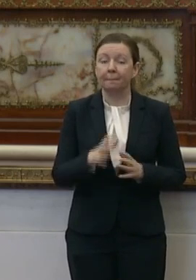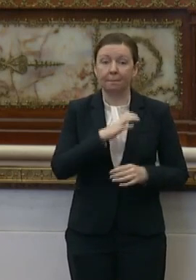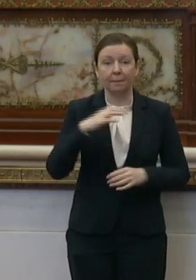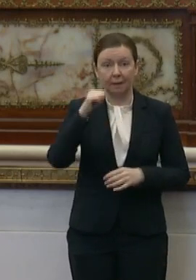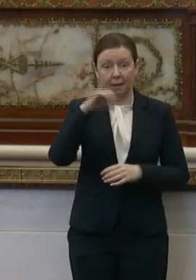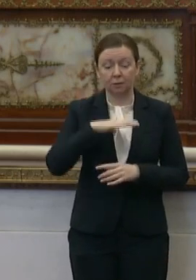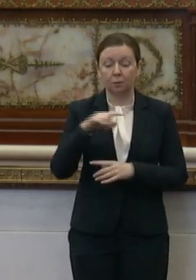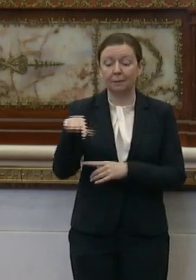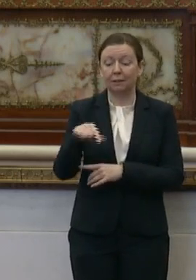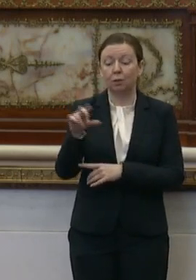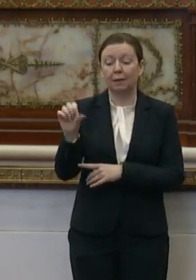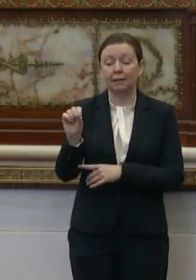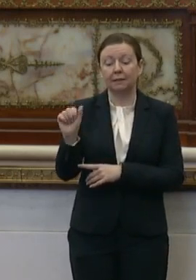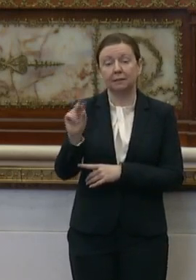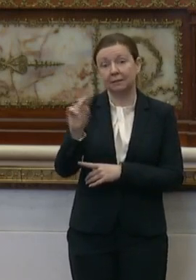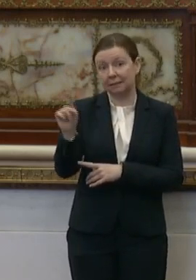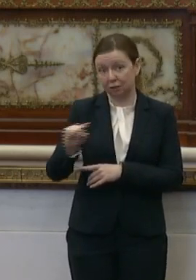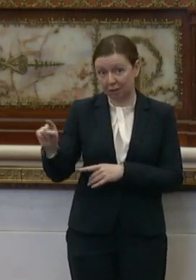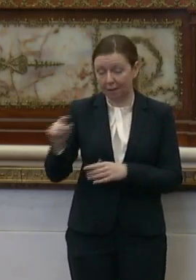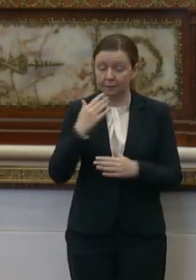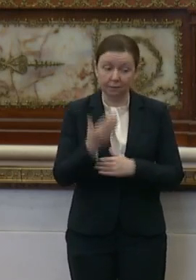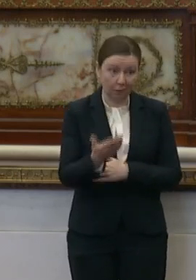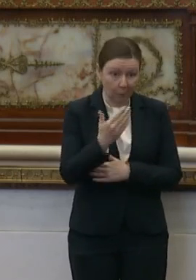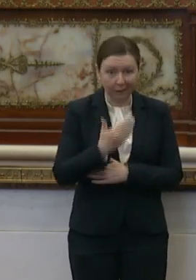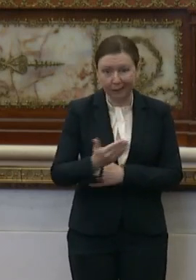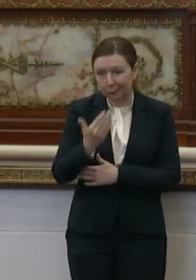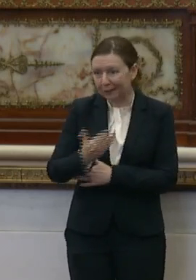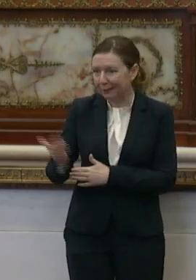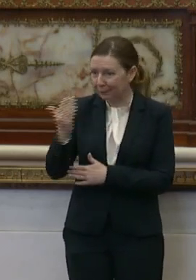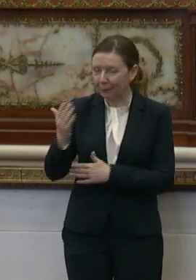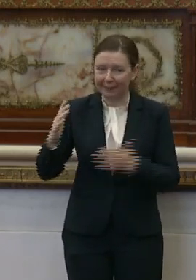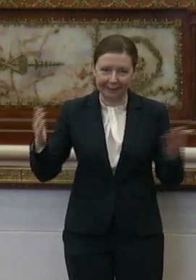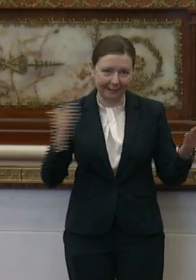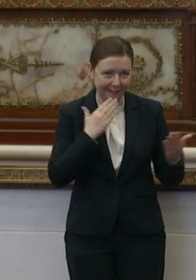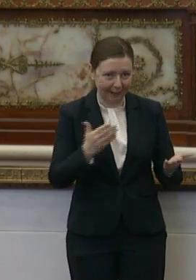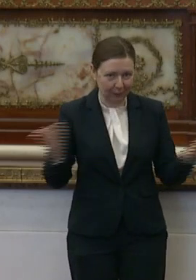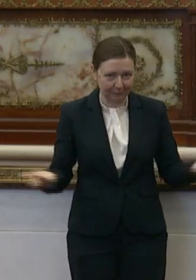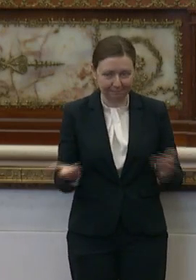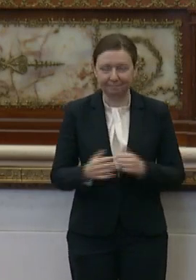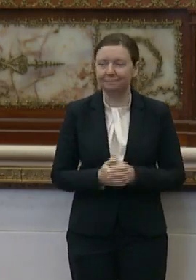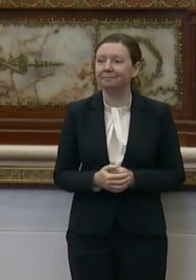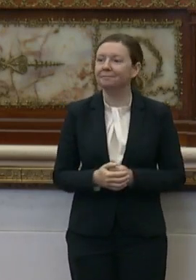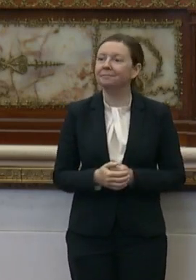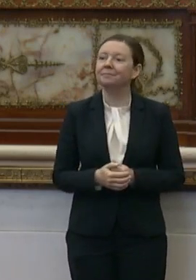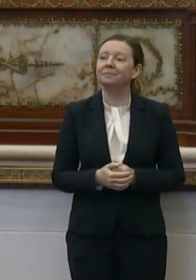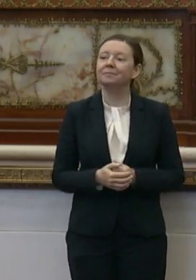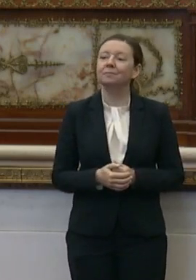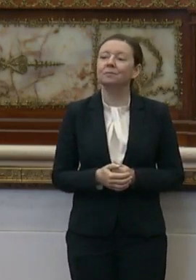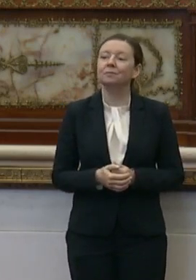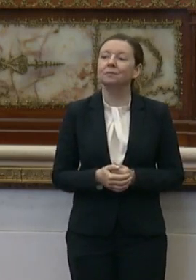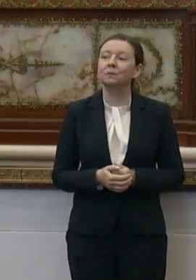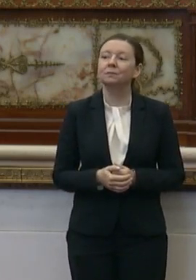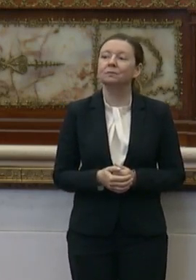Councilwoman Kinlan Sanchez. Good morning, good morning, good morning. Thank you. Morning.